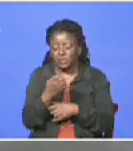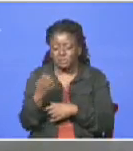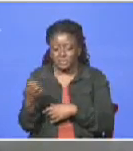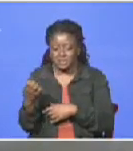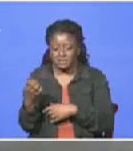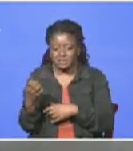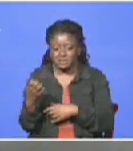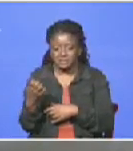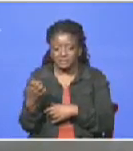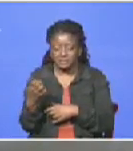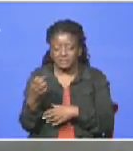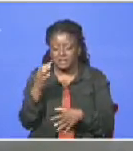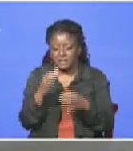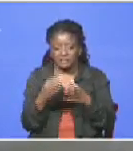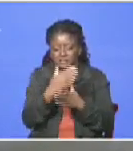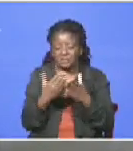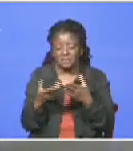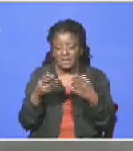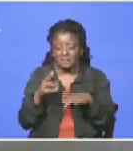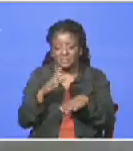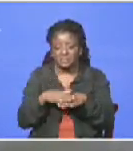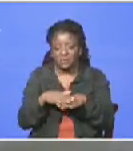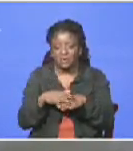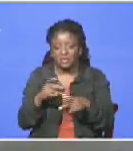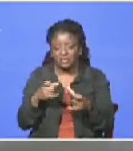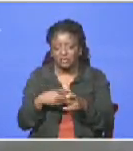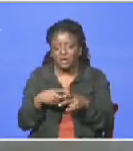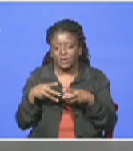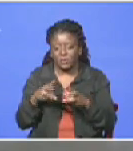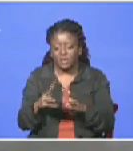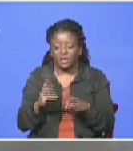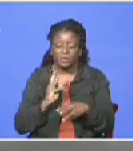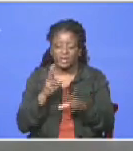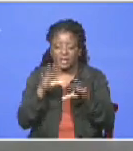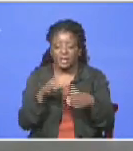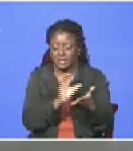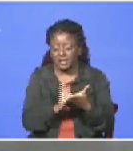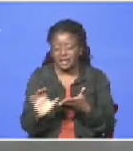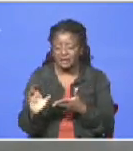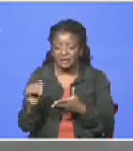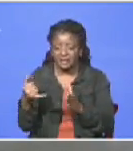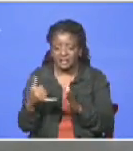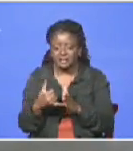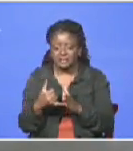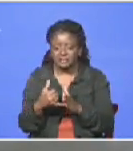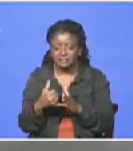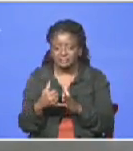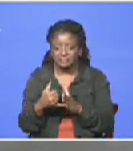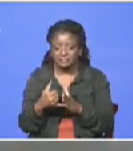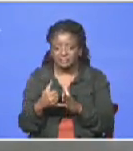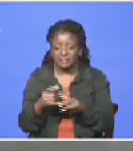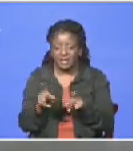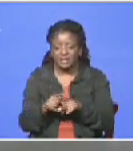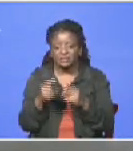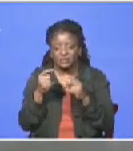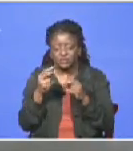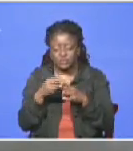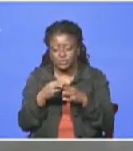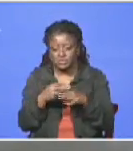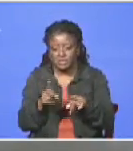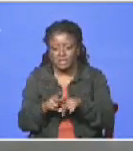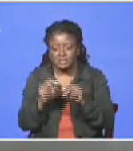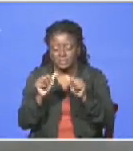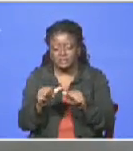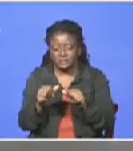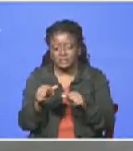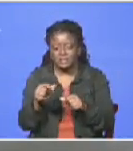should an incident happen on the runway, we can clear it and get it back in operation as quickly as possible. As you would have seen, I believe it was last week there was an incident, and within 90